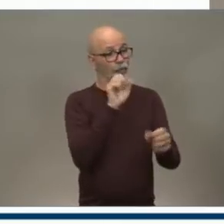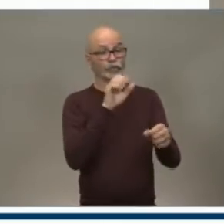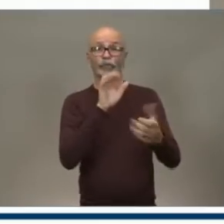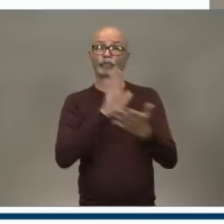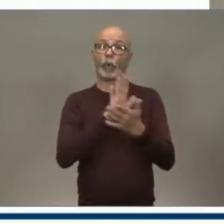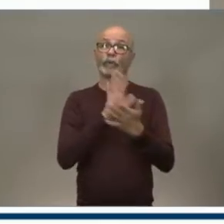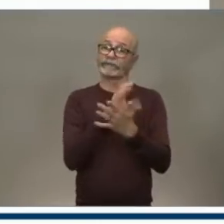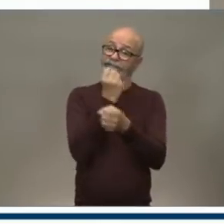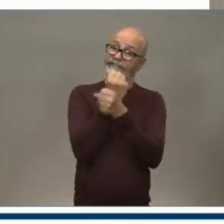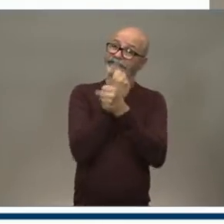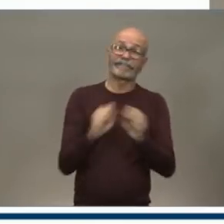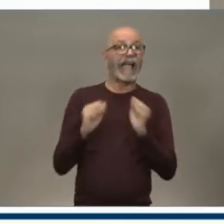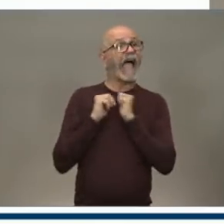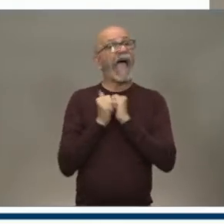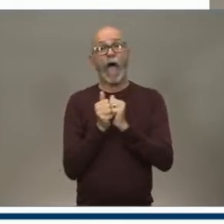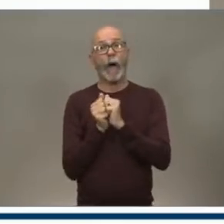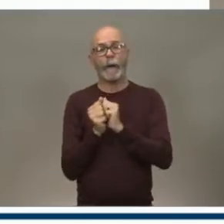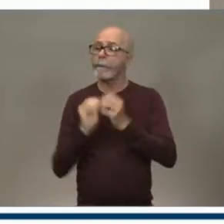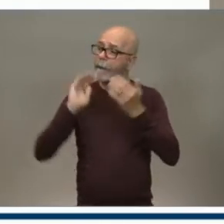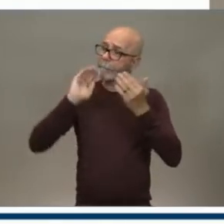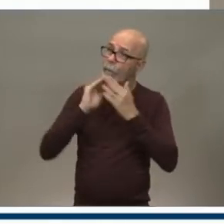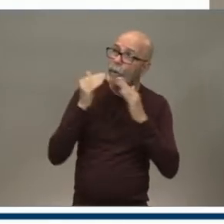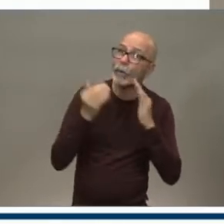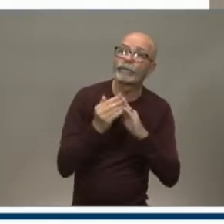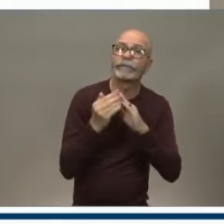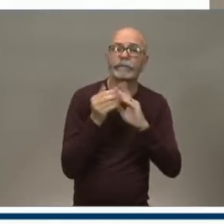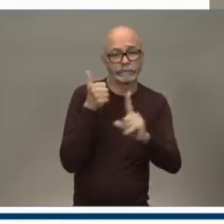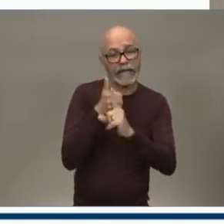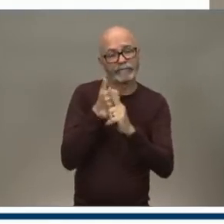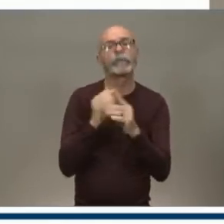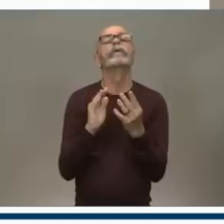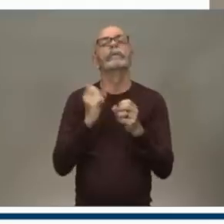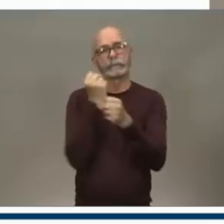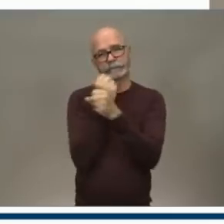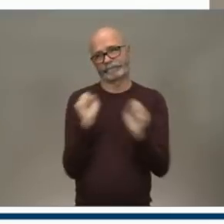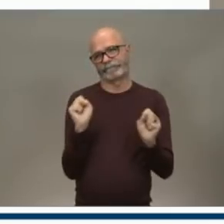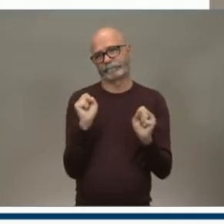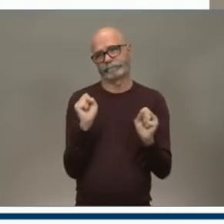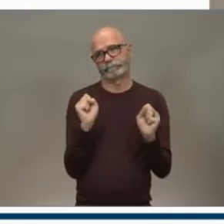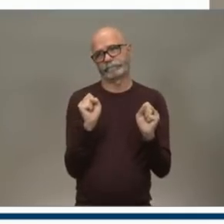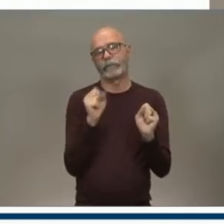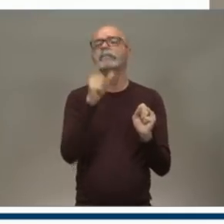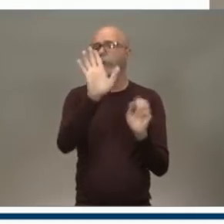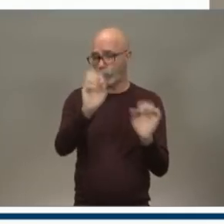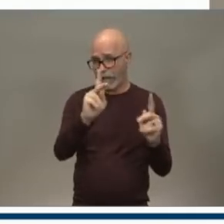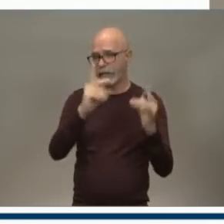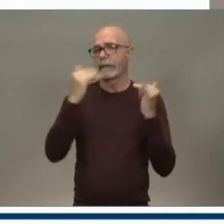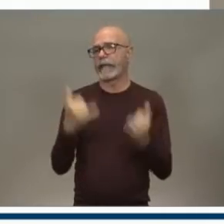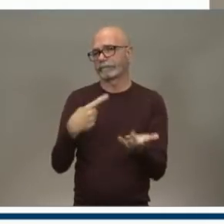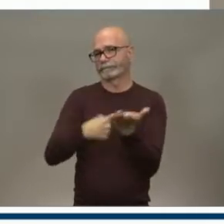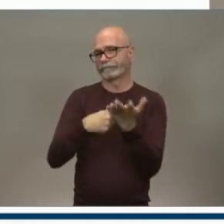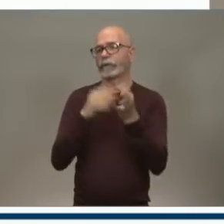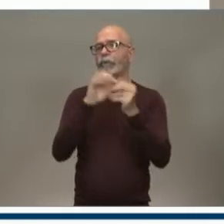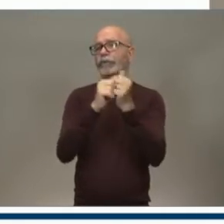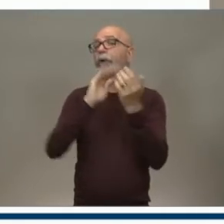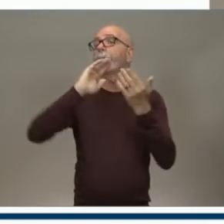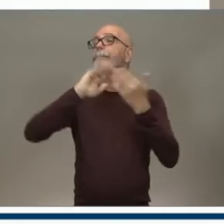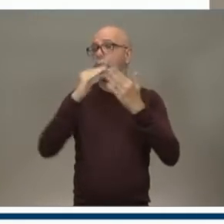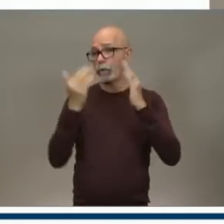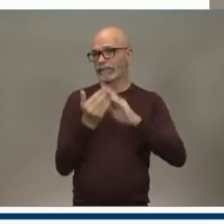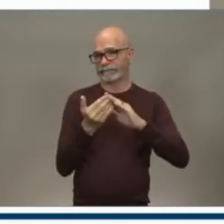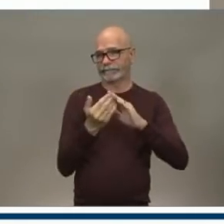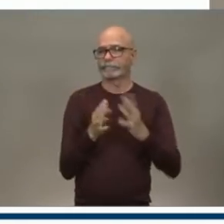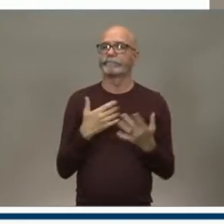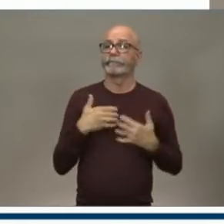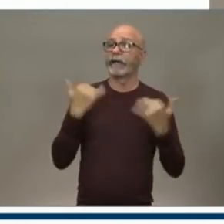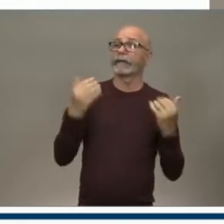community safe. And that's where I'm going to go next. Last week I said Nova Scotia is at a tipping point. This